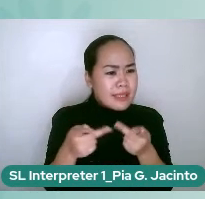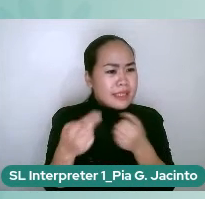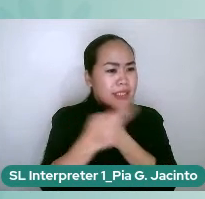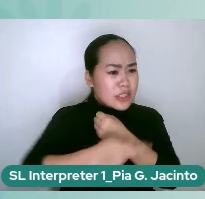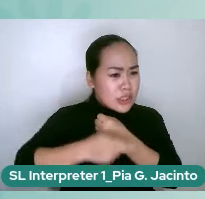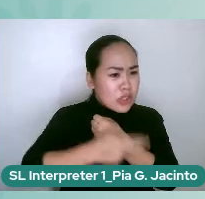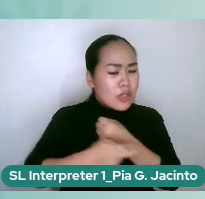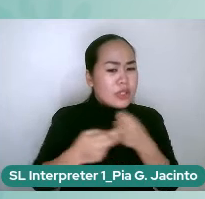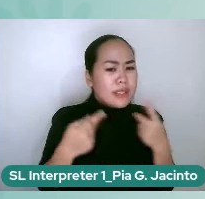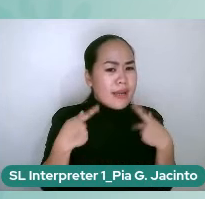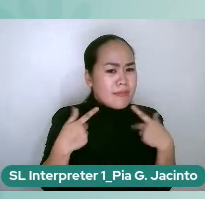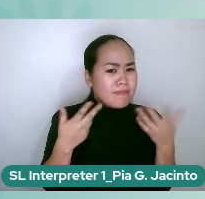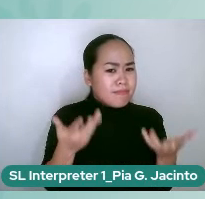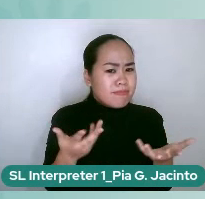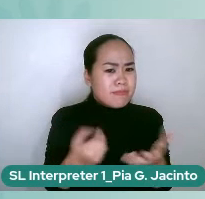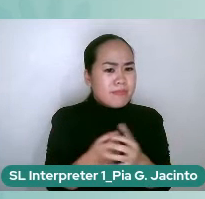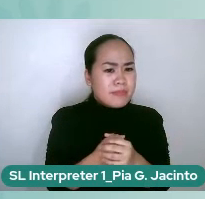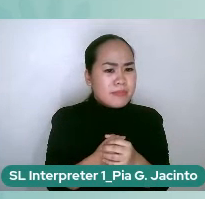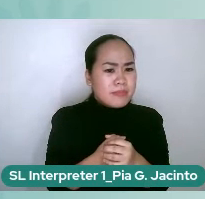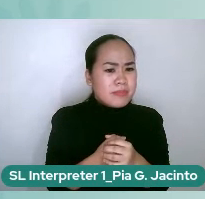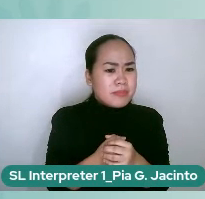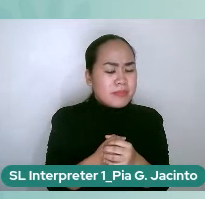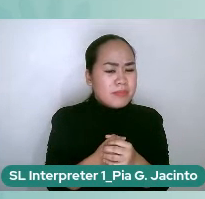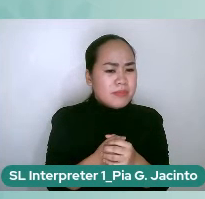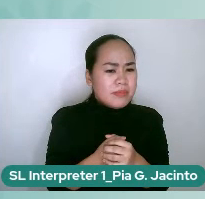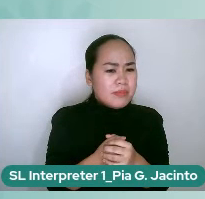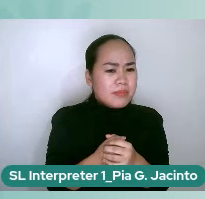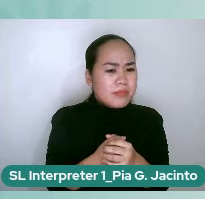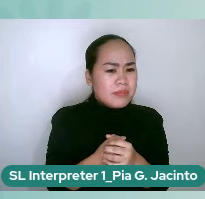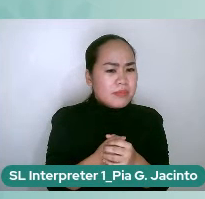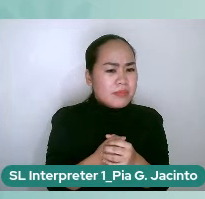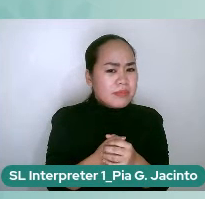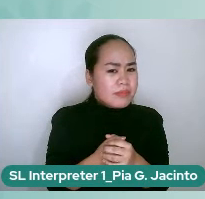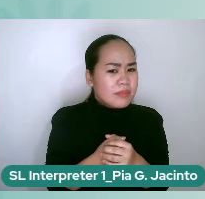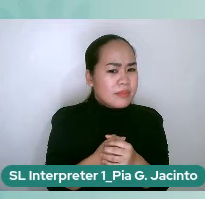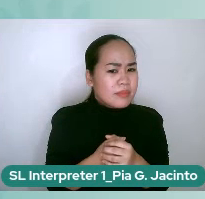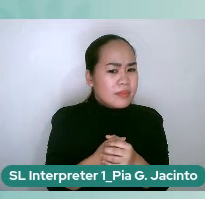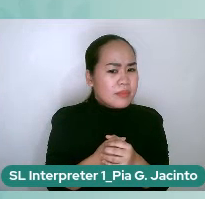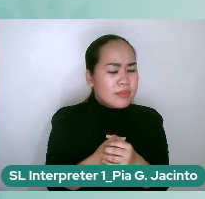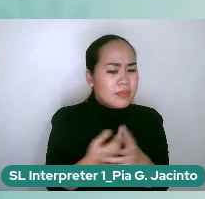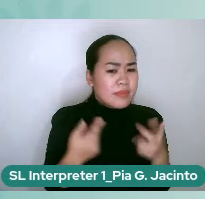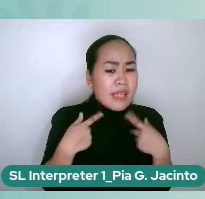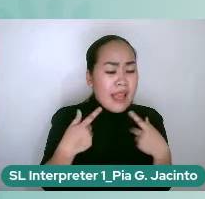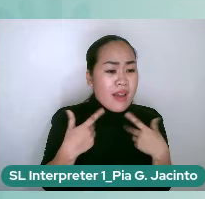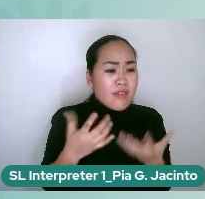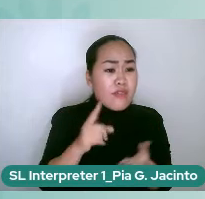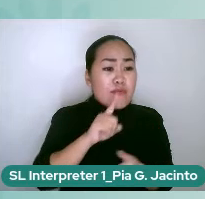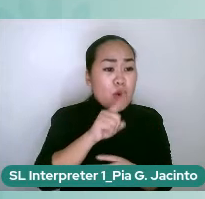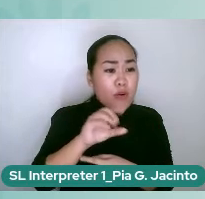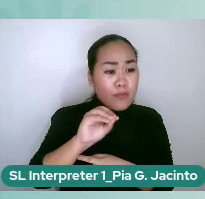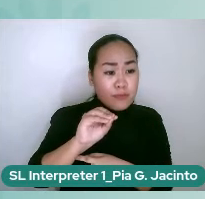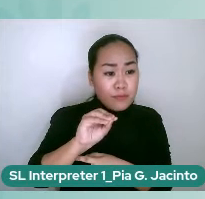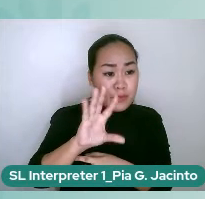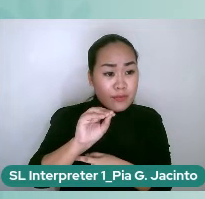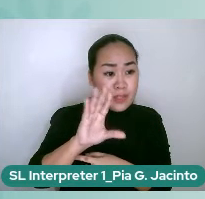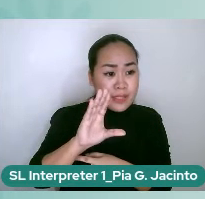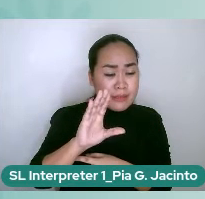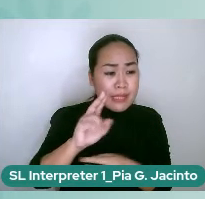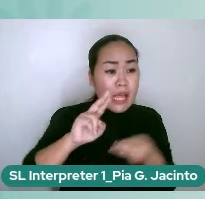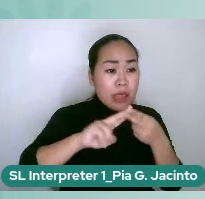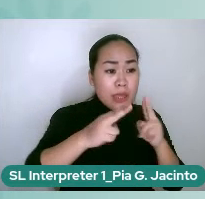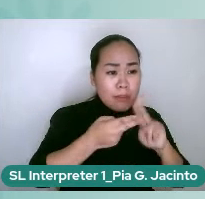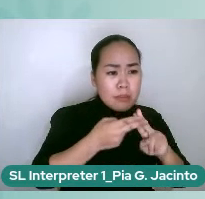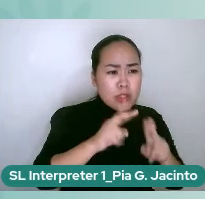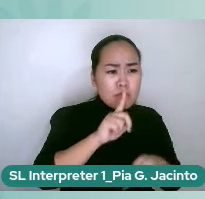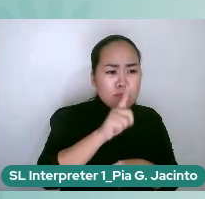year. Importantly, the age standardized incidence rate is 15. This is a number we remember